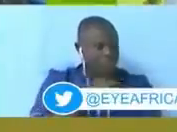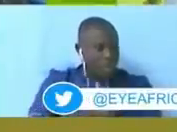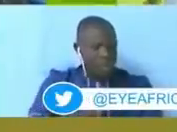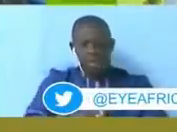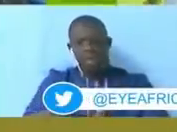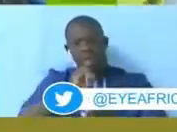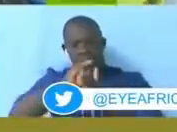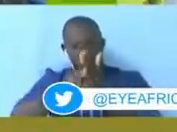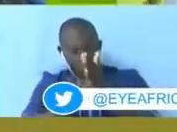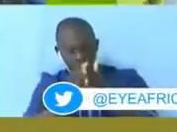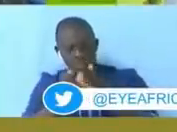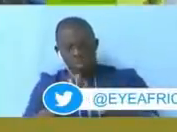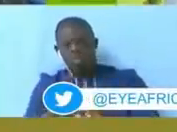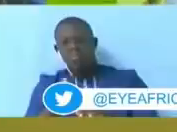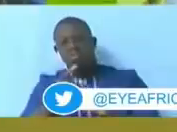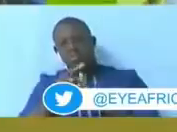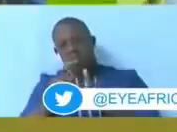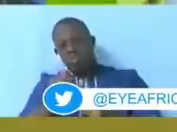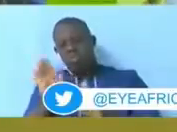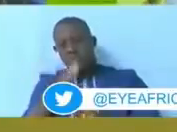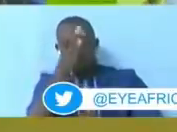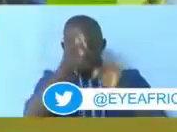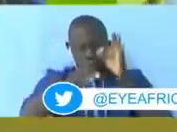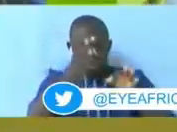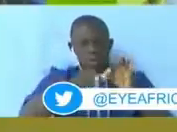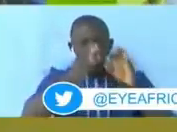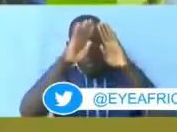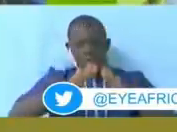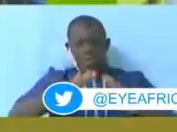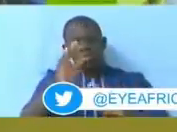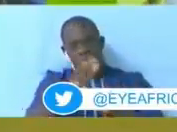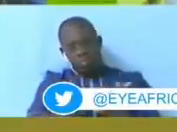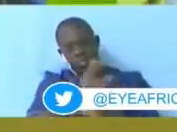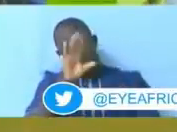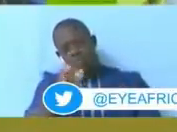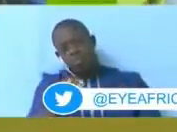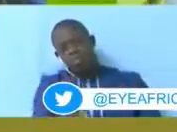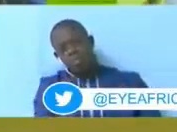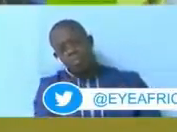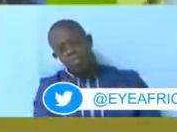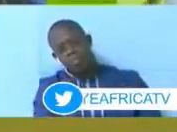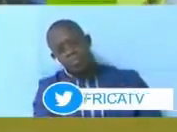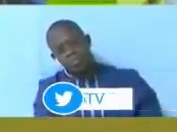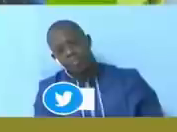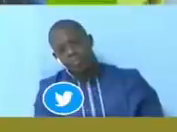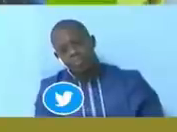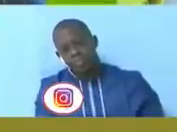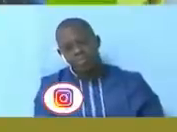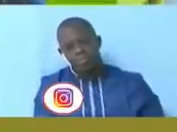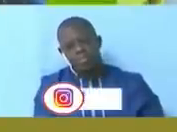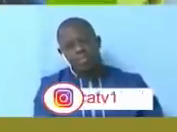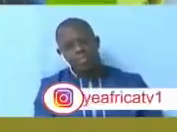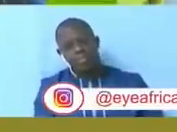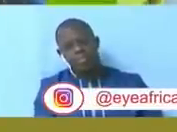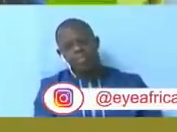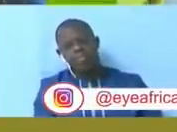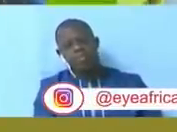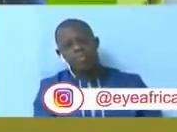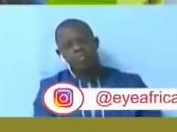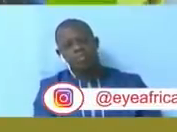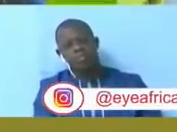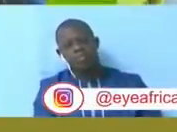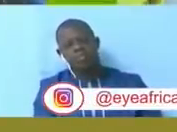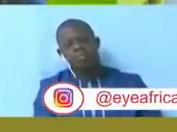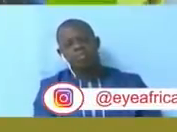prosecute. President of office of Safaroke, police will come to call officer of Kafoko, and any more car, Alamut Alia Kitindi or under letter to Miro Denga Kamoda Osifa, Lakatama.